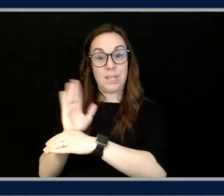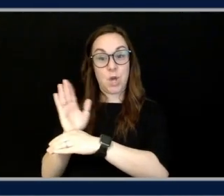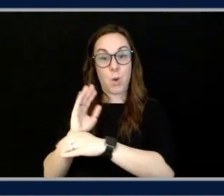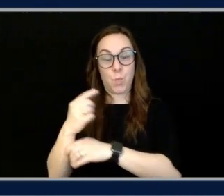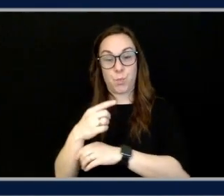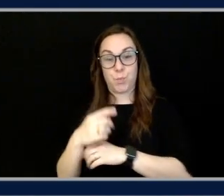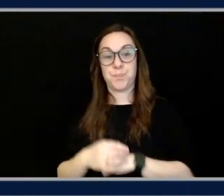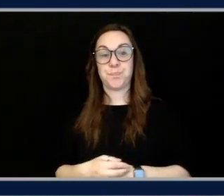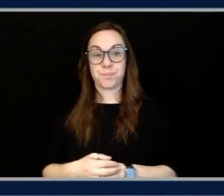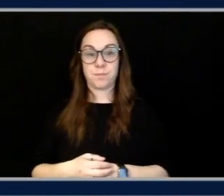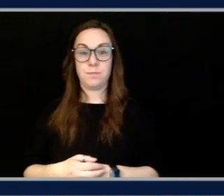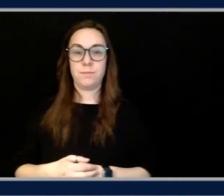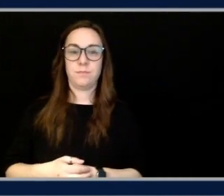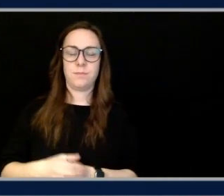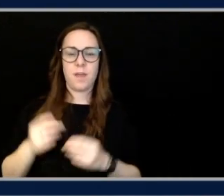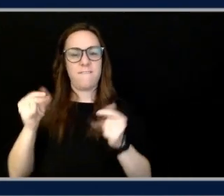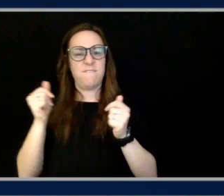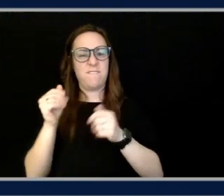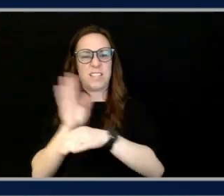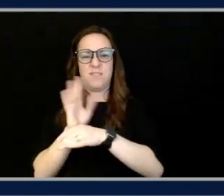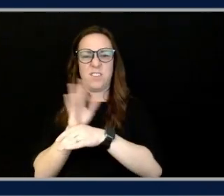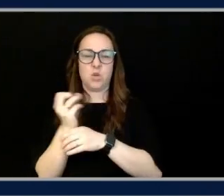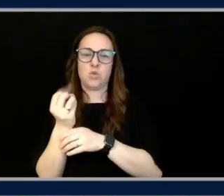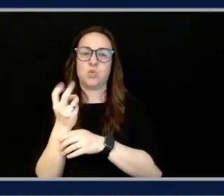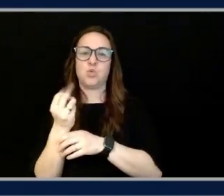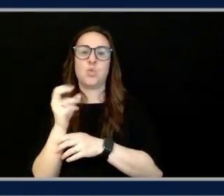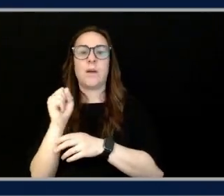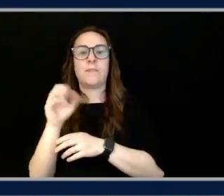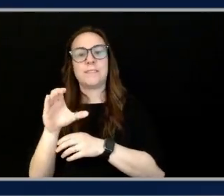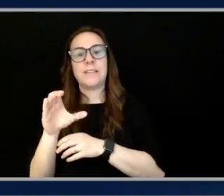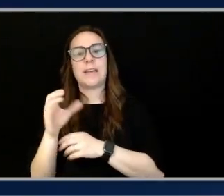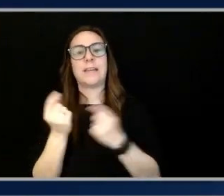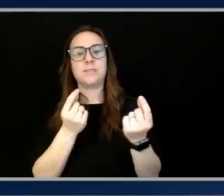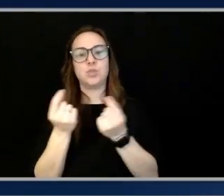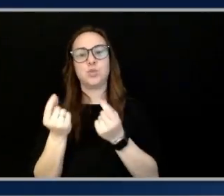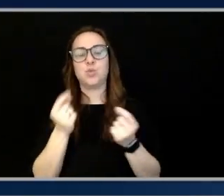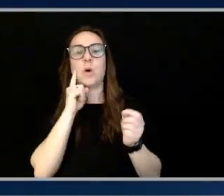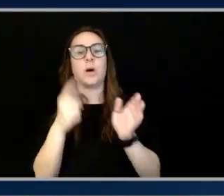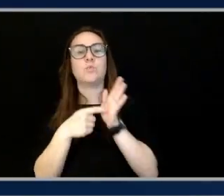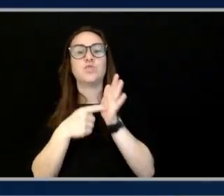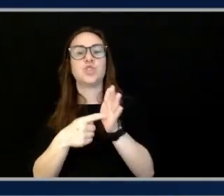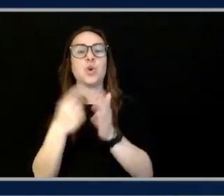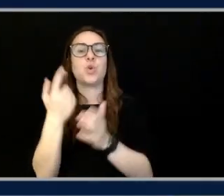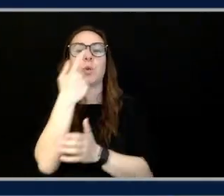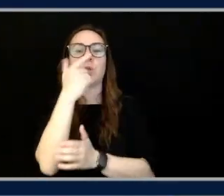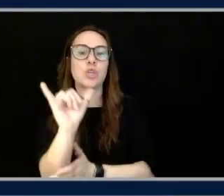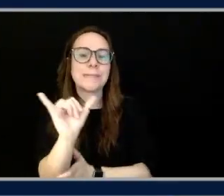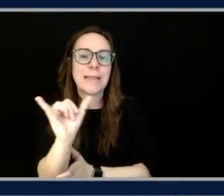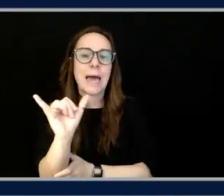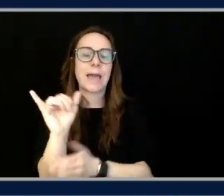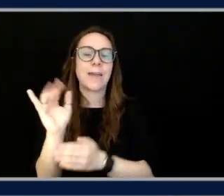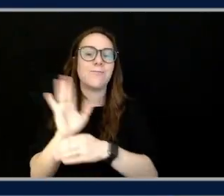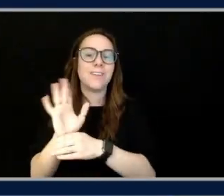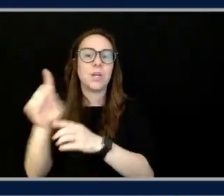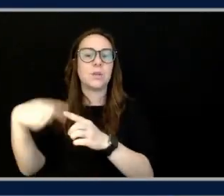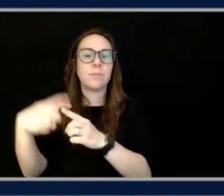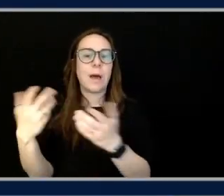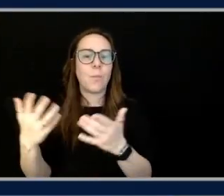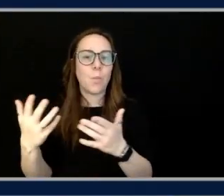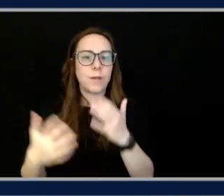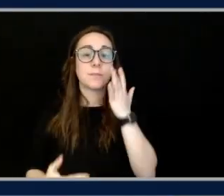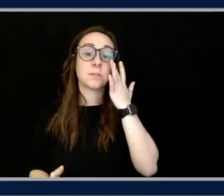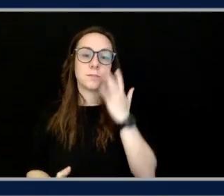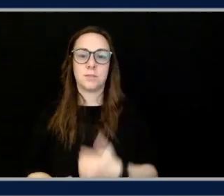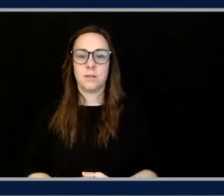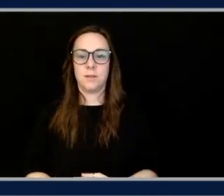I've got a quick video here. This is a 12-second video. And what we're going to do is I'm just showing you so you can see what it looks like, what the video is about. And I'm going to use